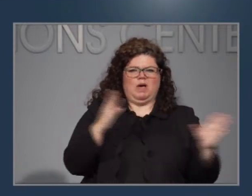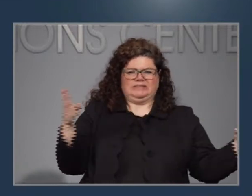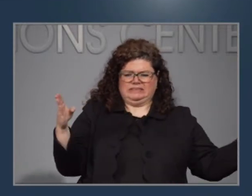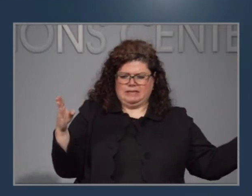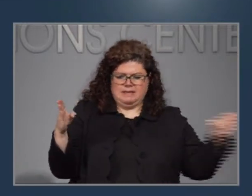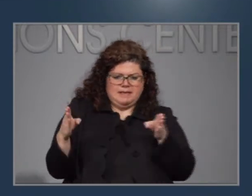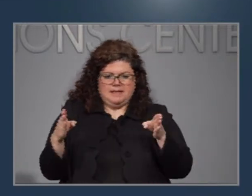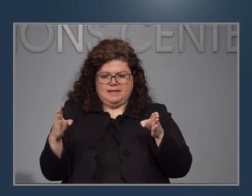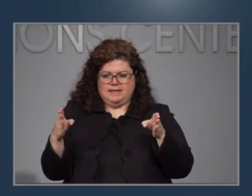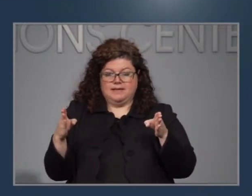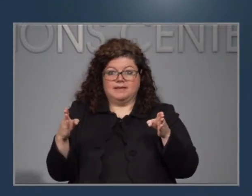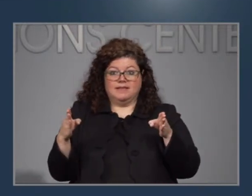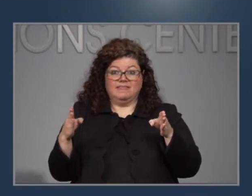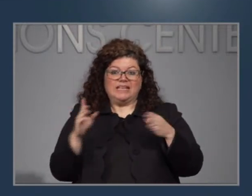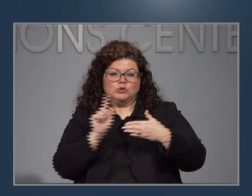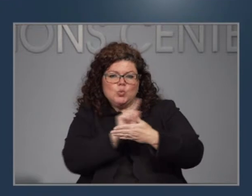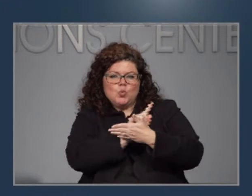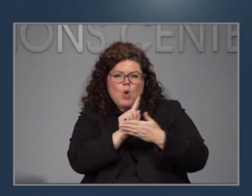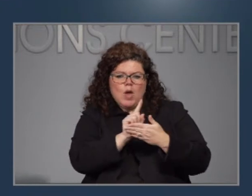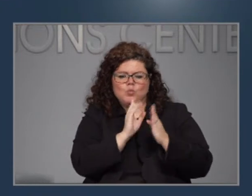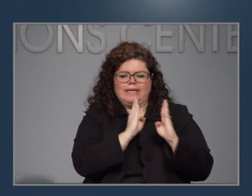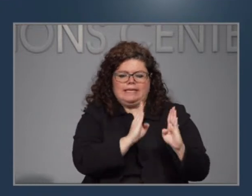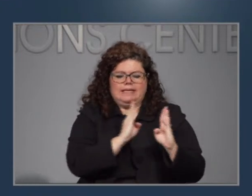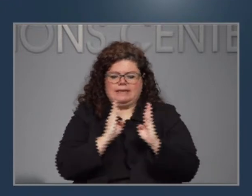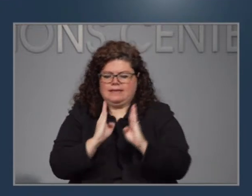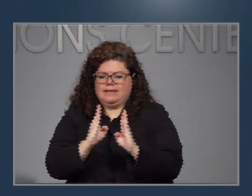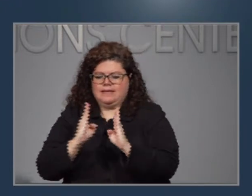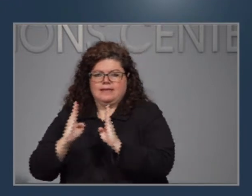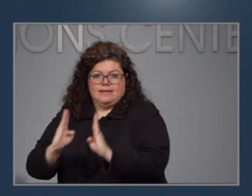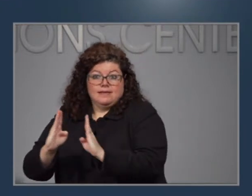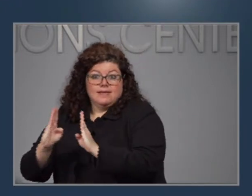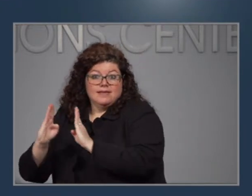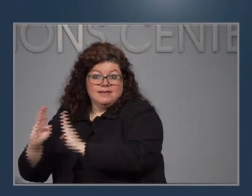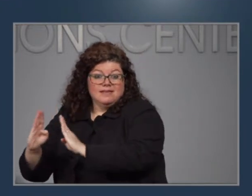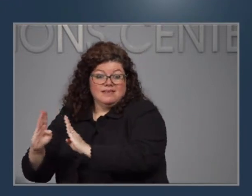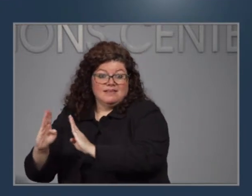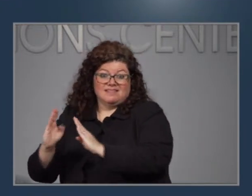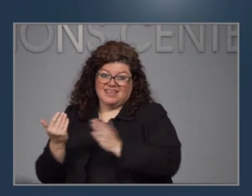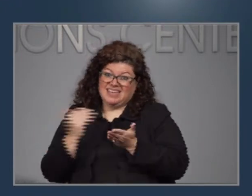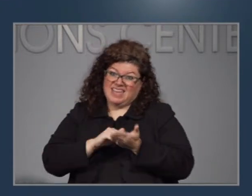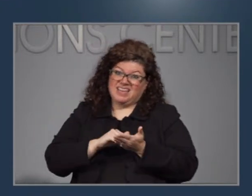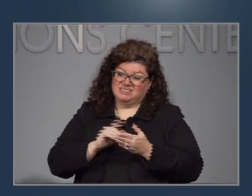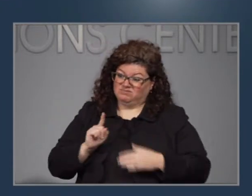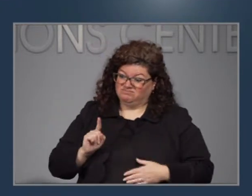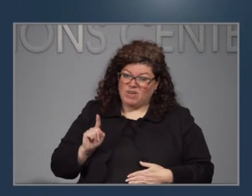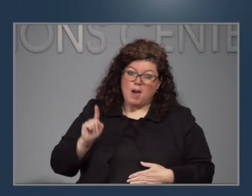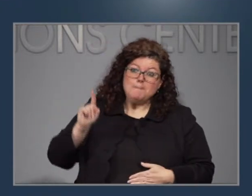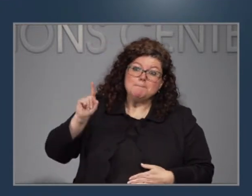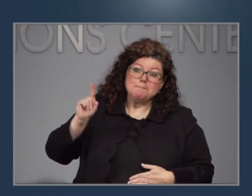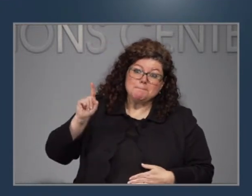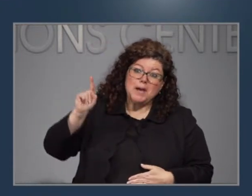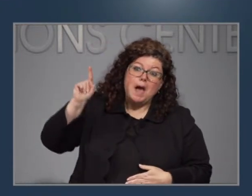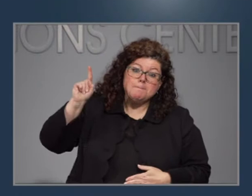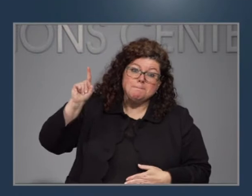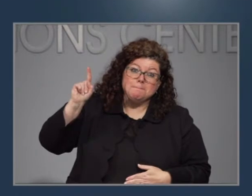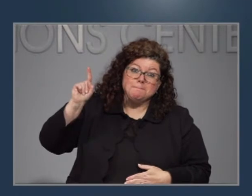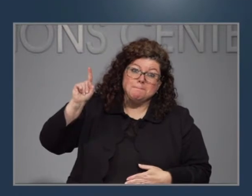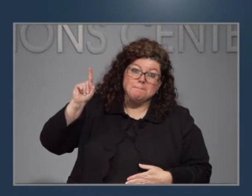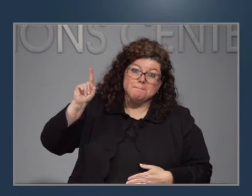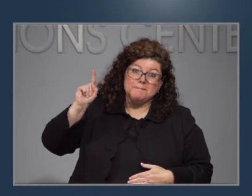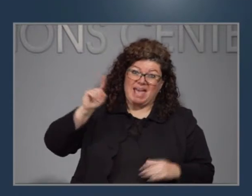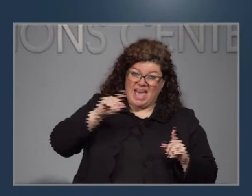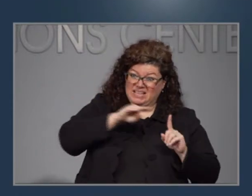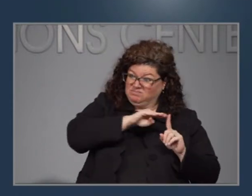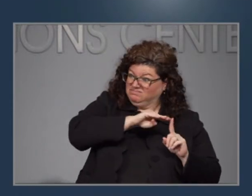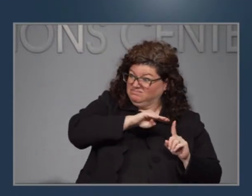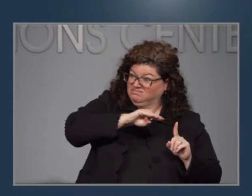7-day rolling average. This metric is trending up, and you can see it's accelerating as the slope of that yellow line